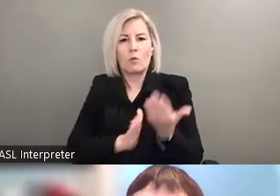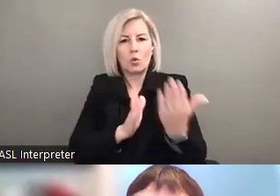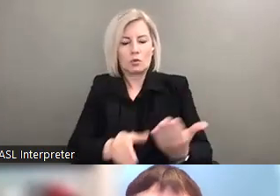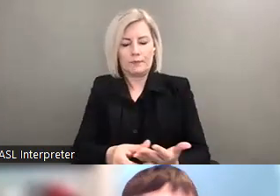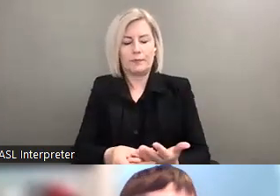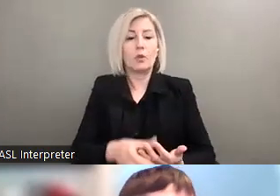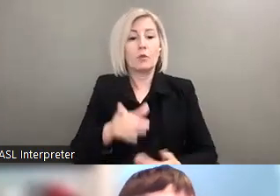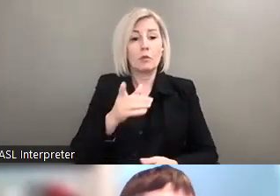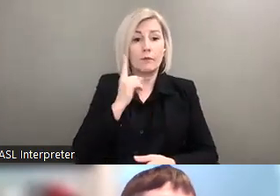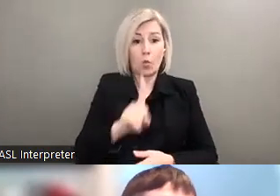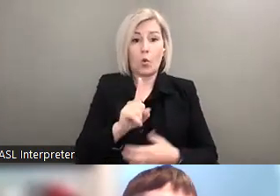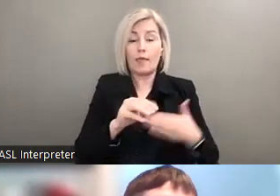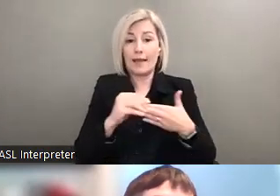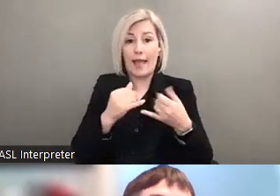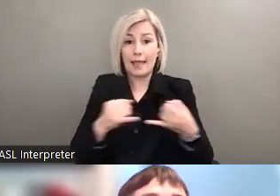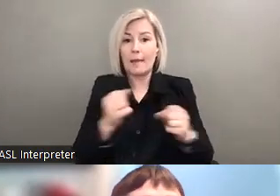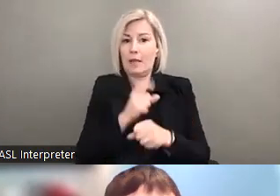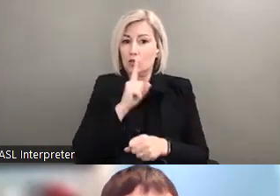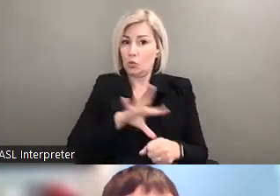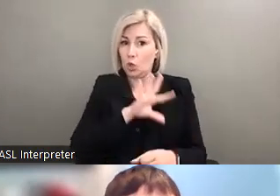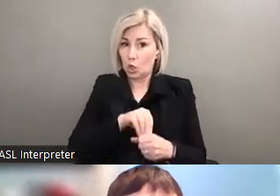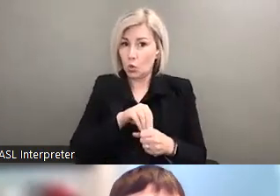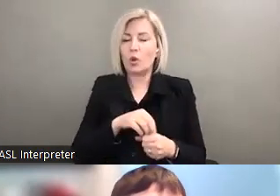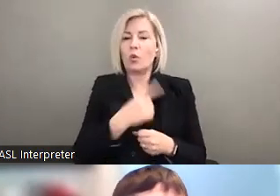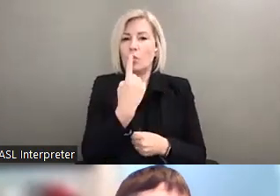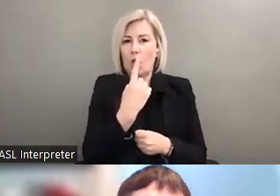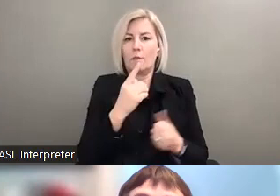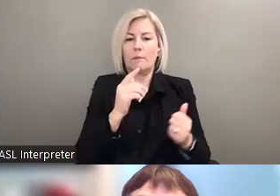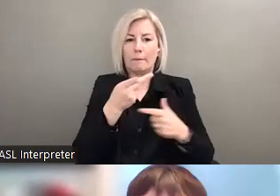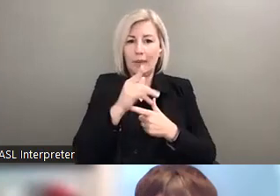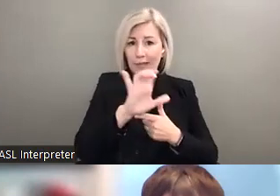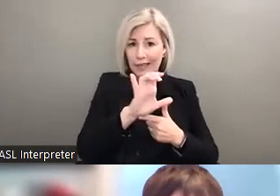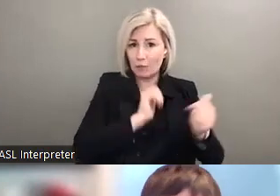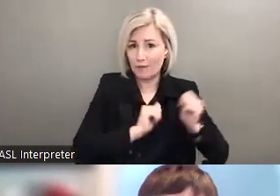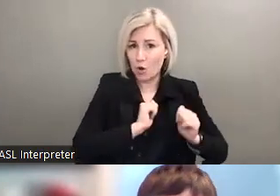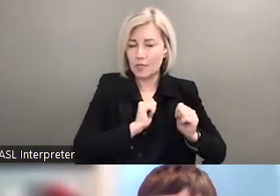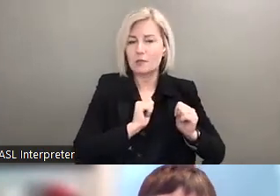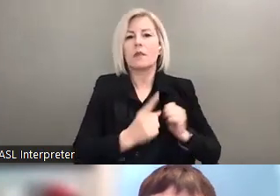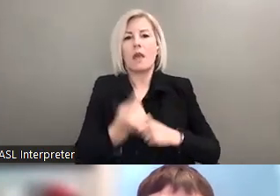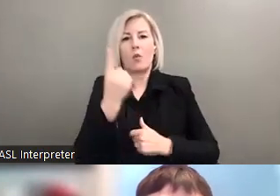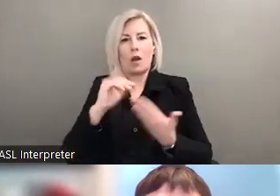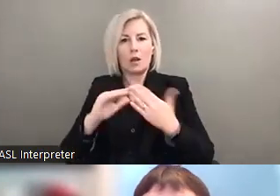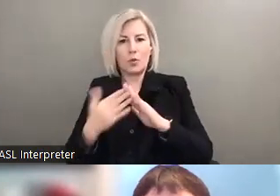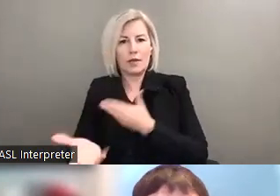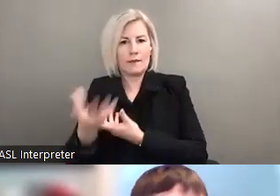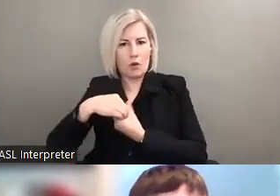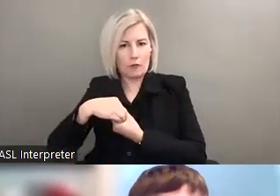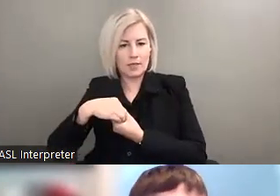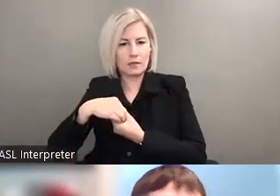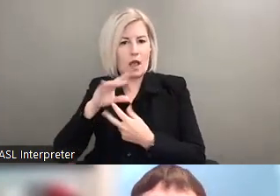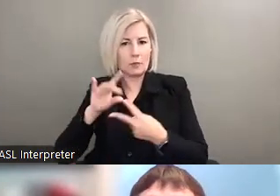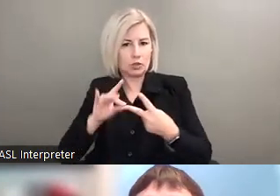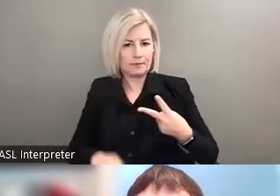the guidelines, make sure to include at least one public performance and at least one community engagement option